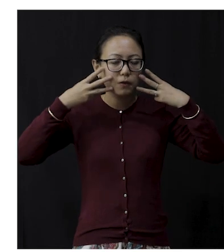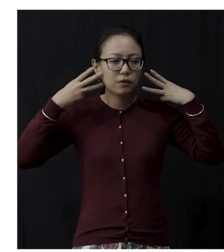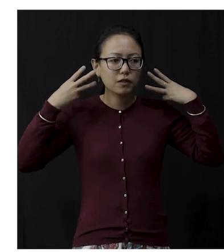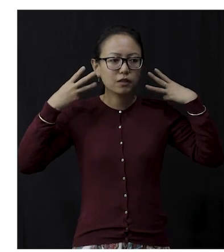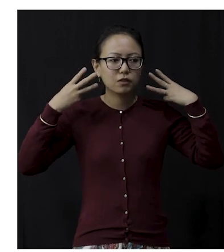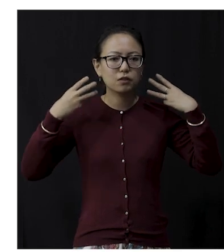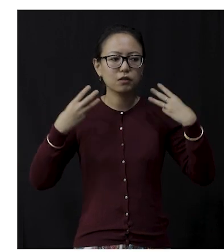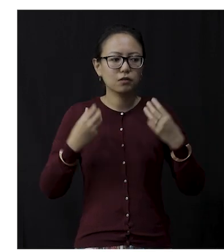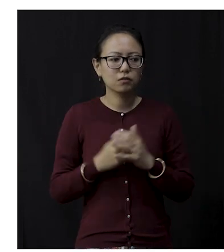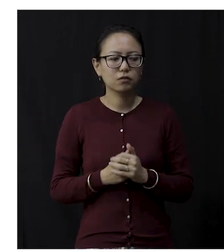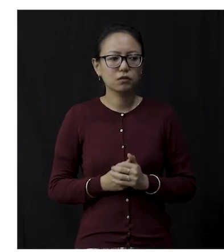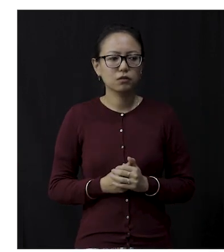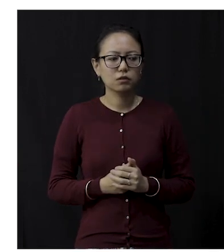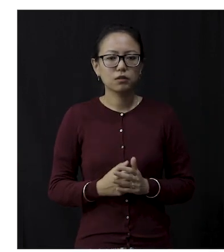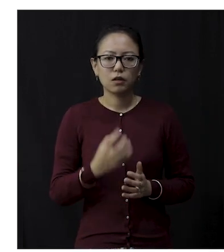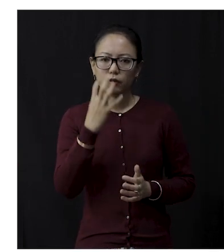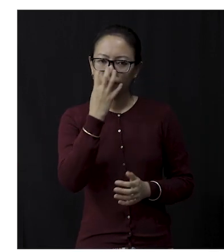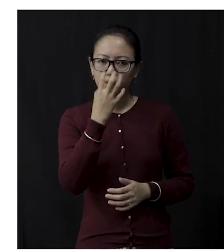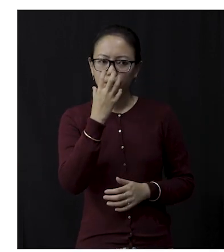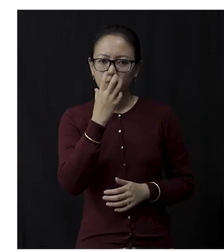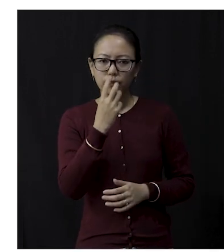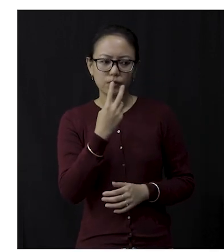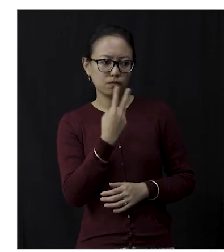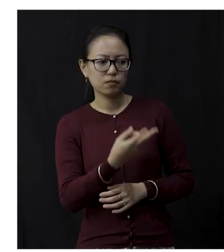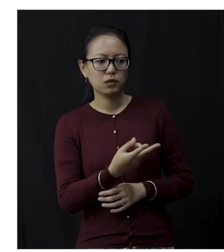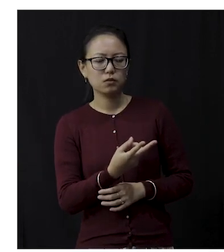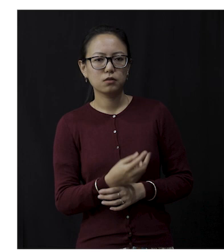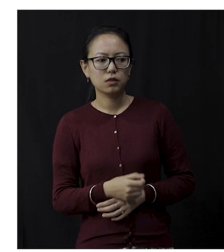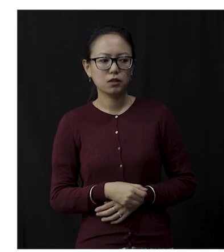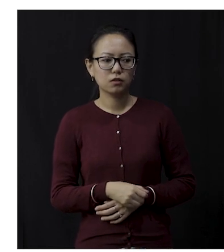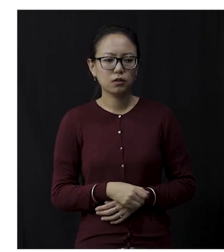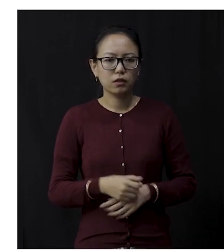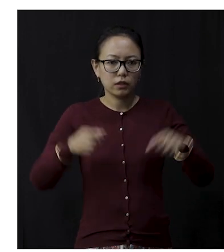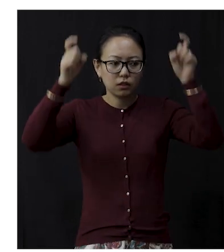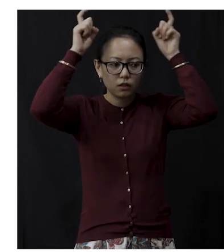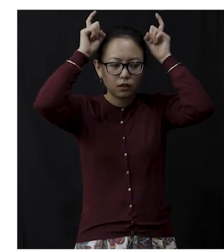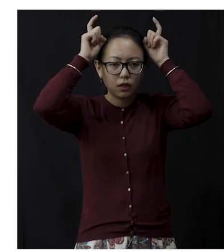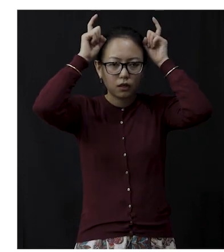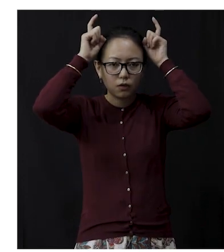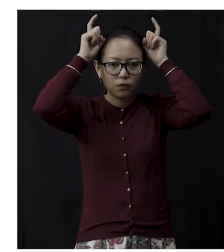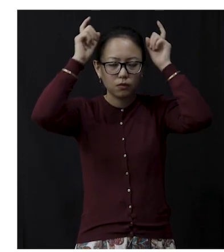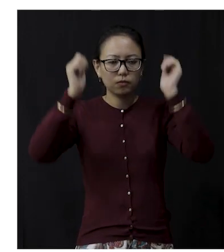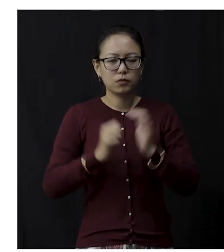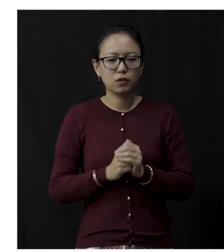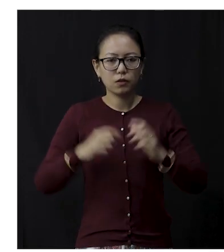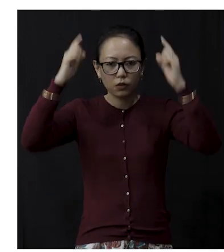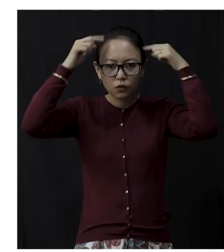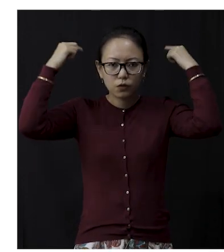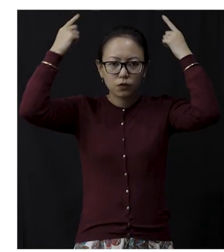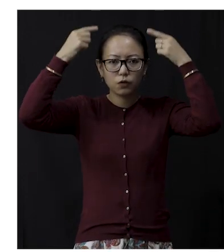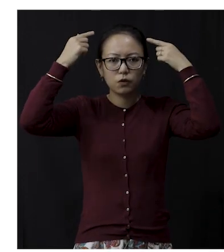see? We can see a pig here. Okay? Now we can see cow,